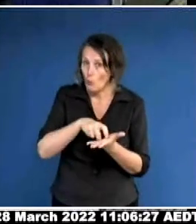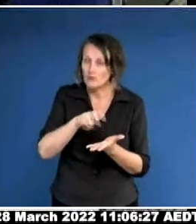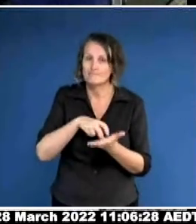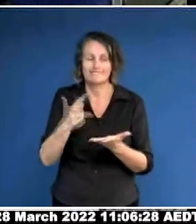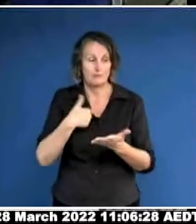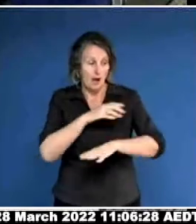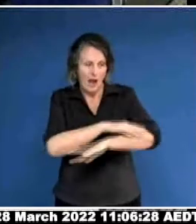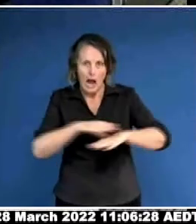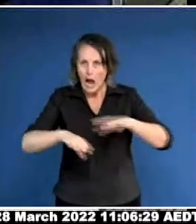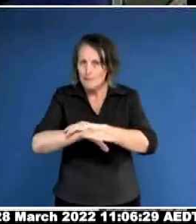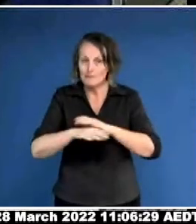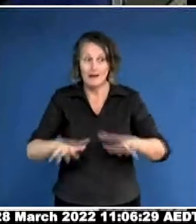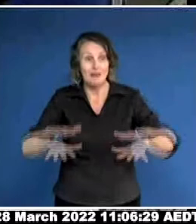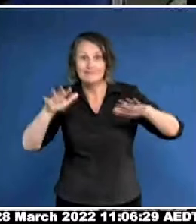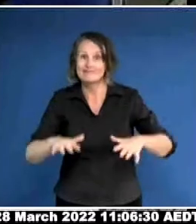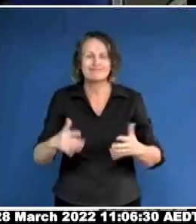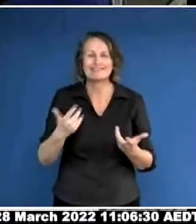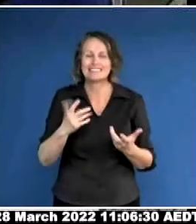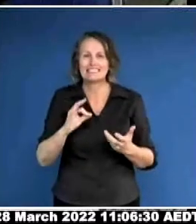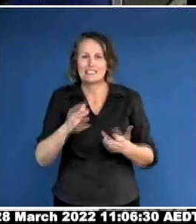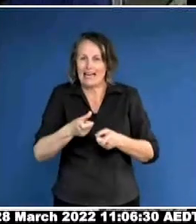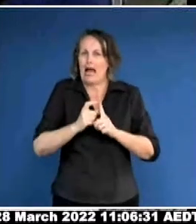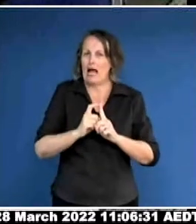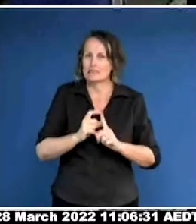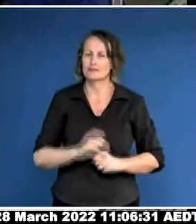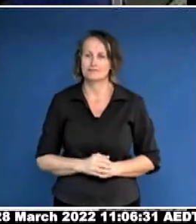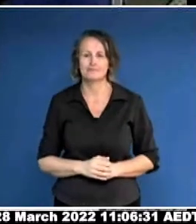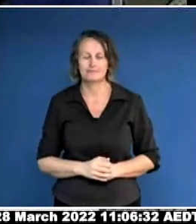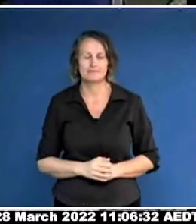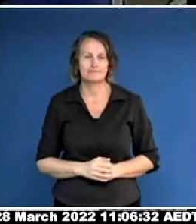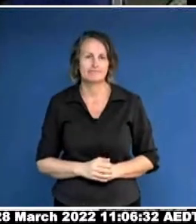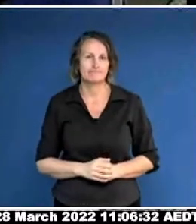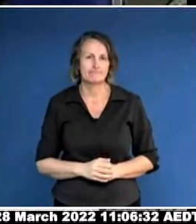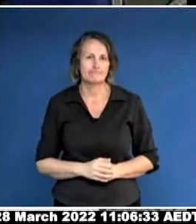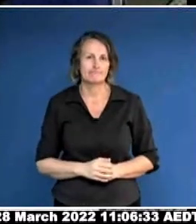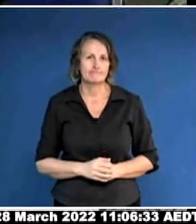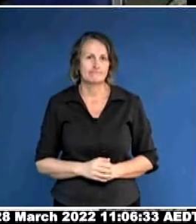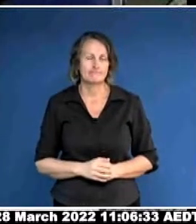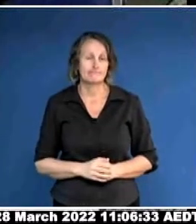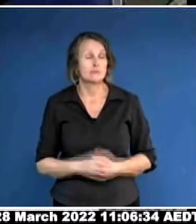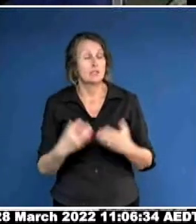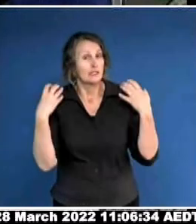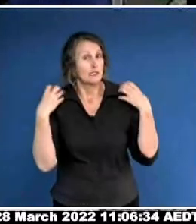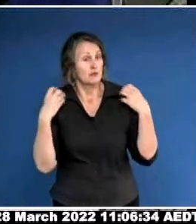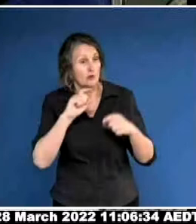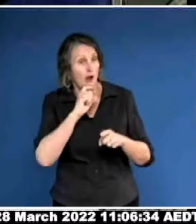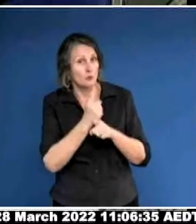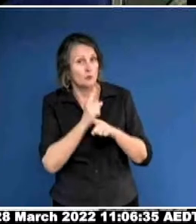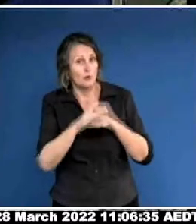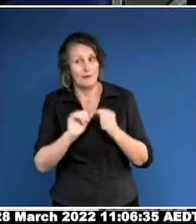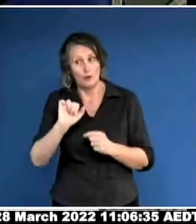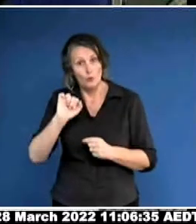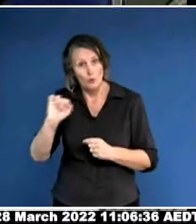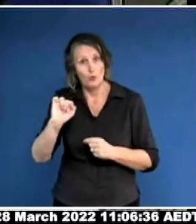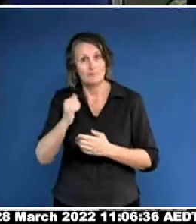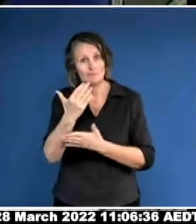Commissioner, I'm now going to read Chloe's statement about her experience of violence and abuse.